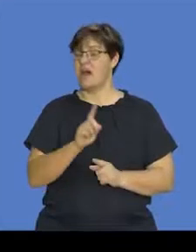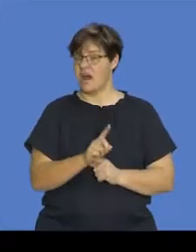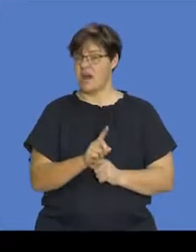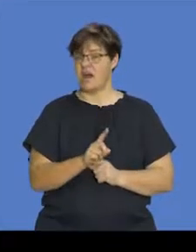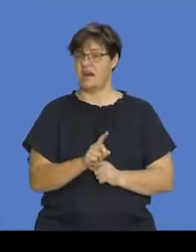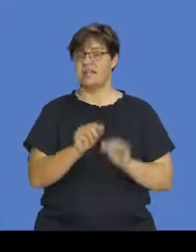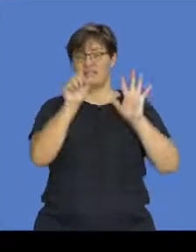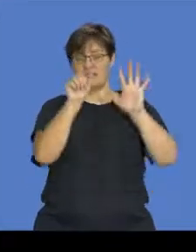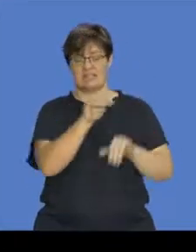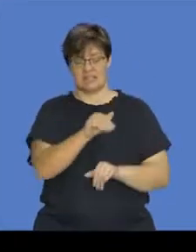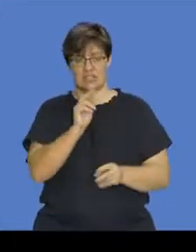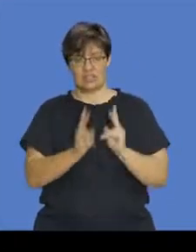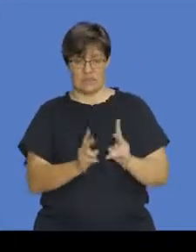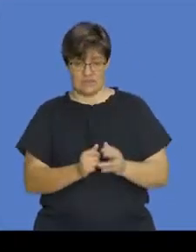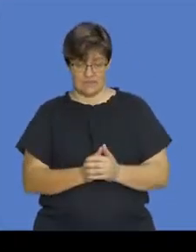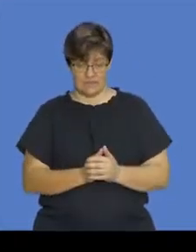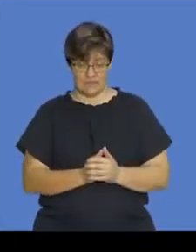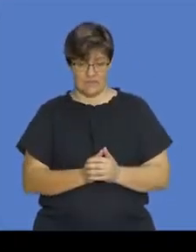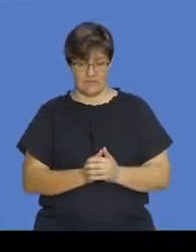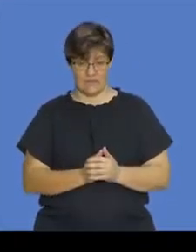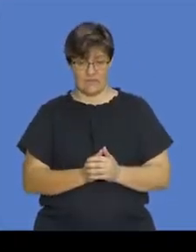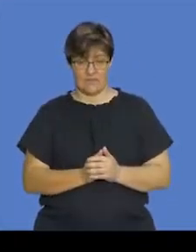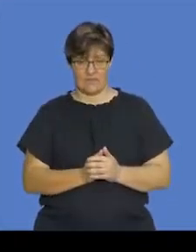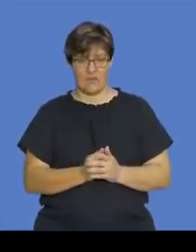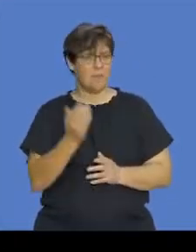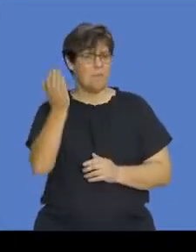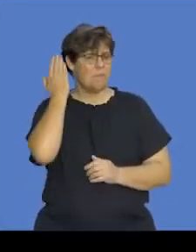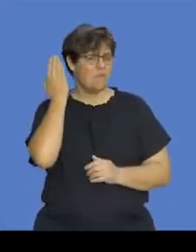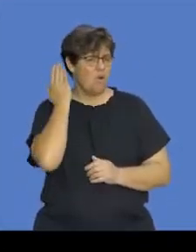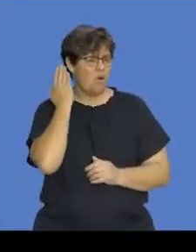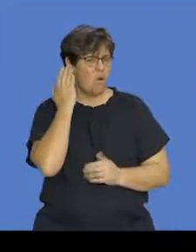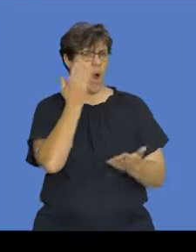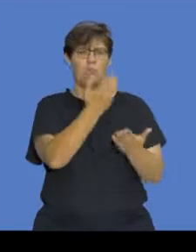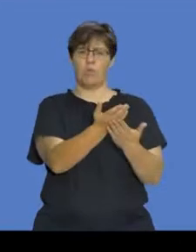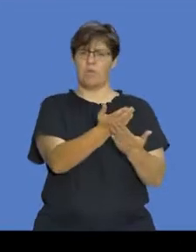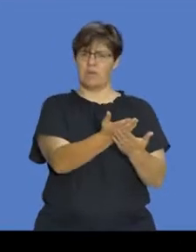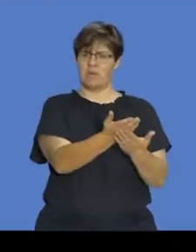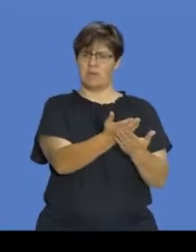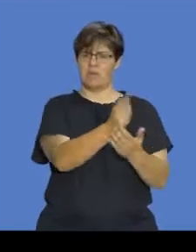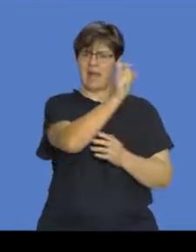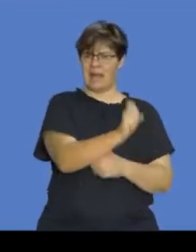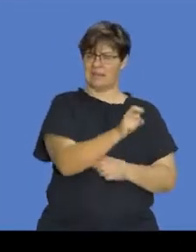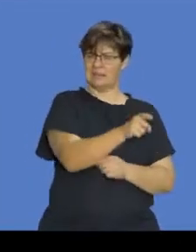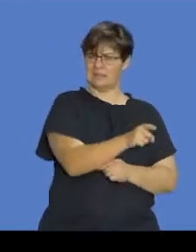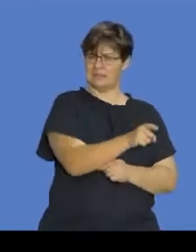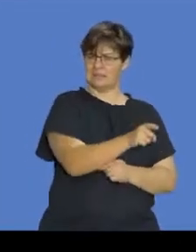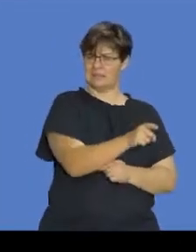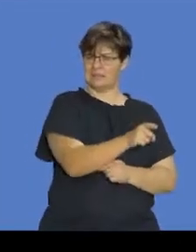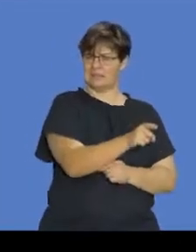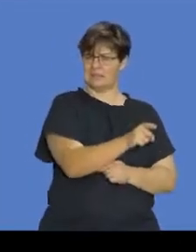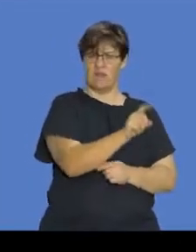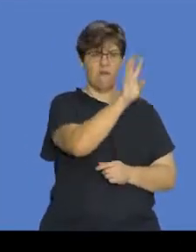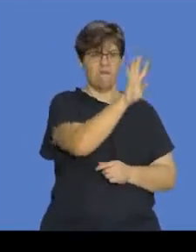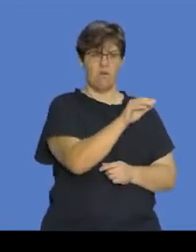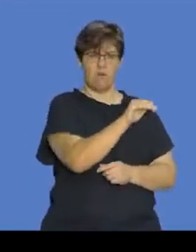of 12. But do you remember we calculated earlier that the probability of X was 4